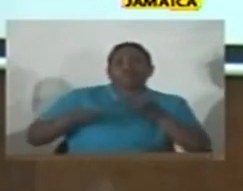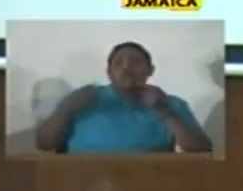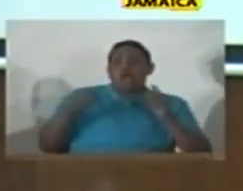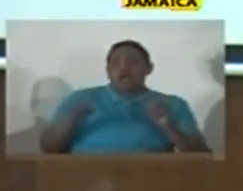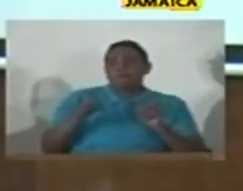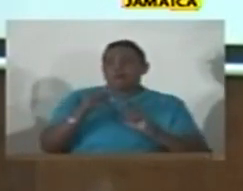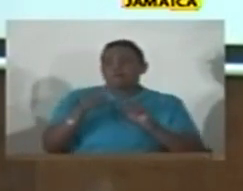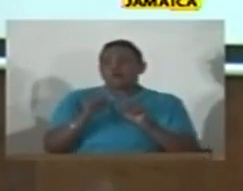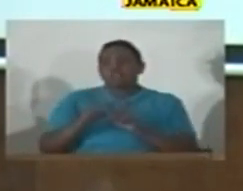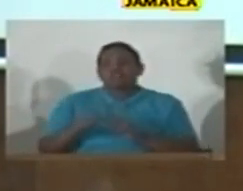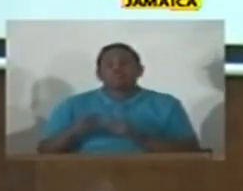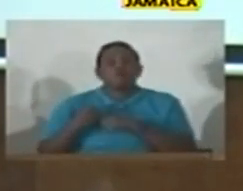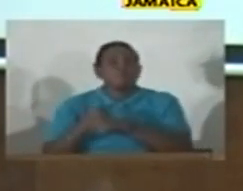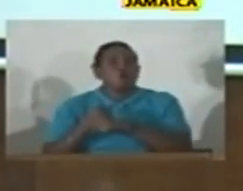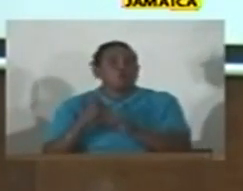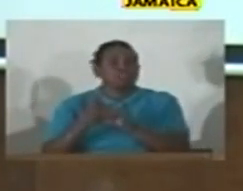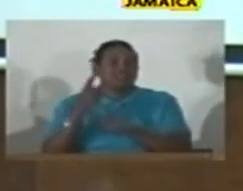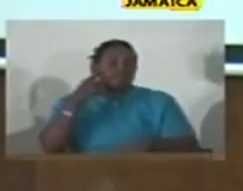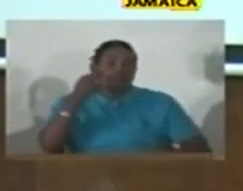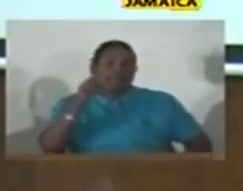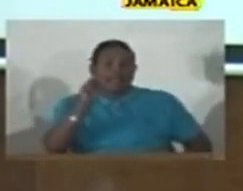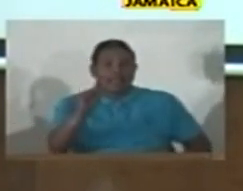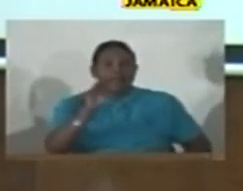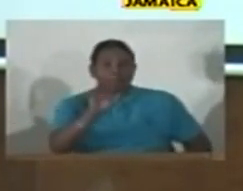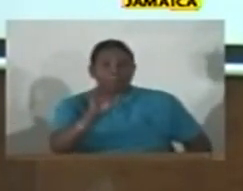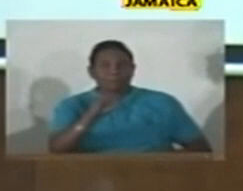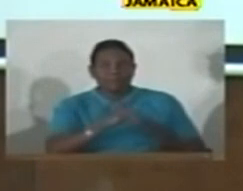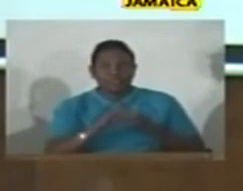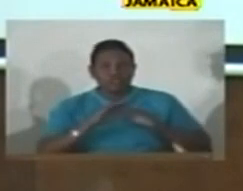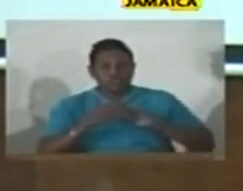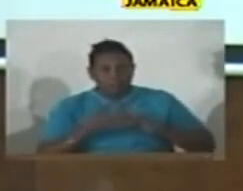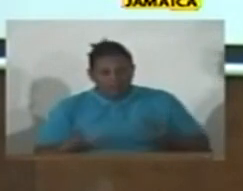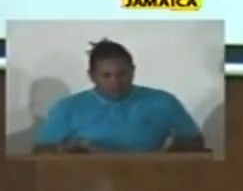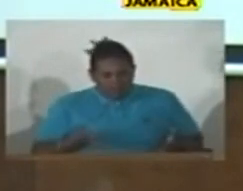the production of hemp in Jamaica.